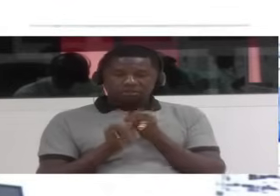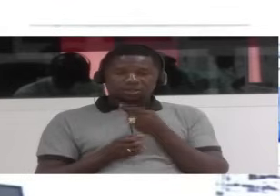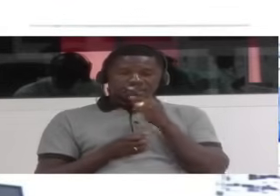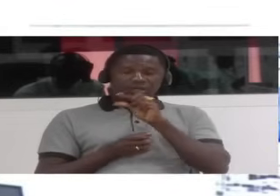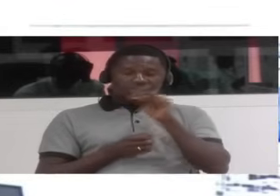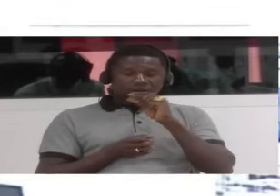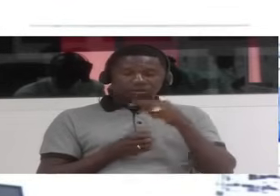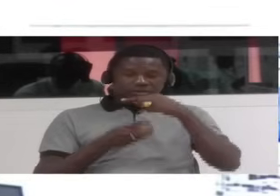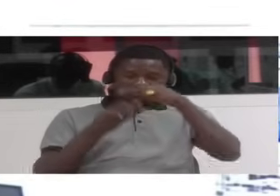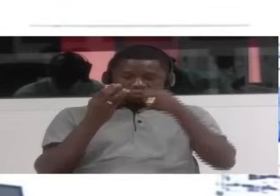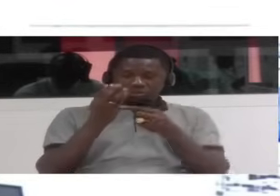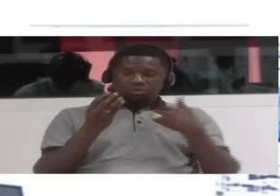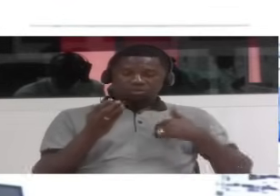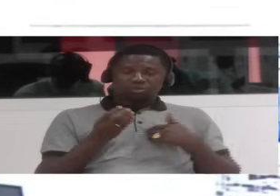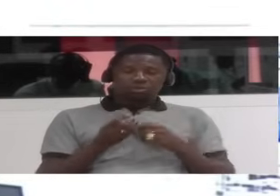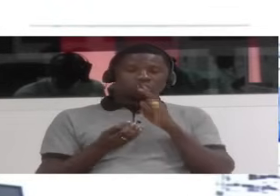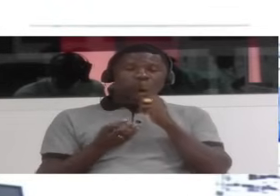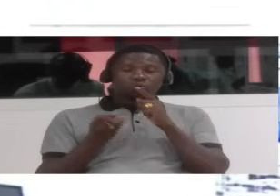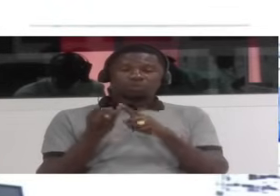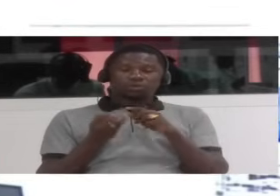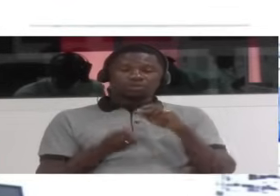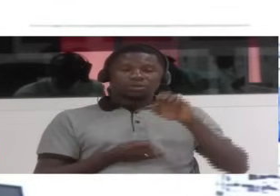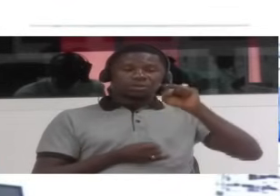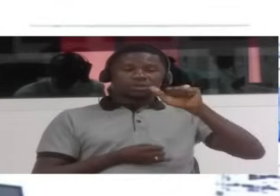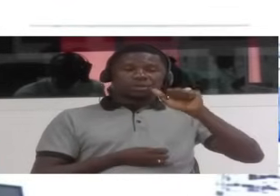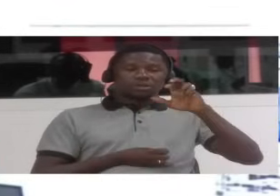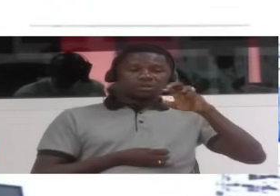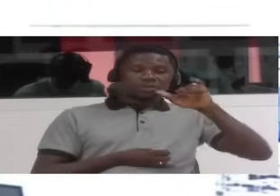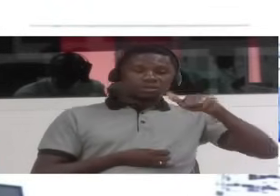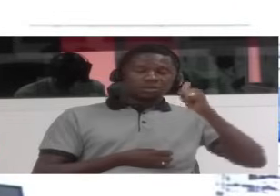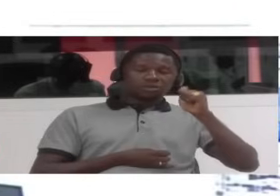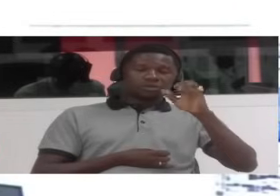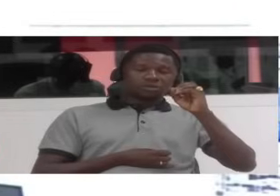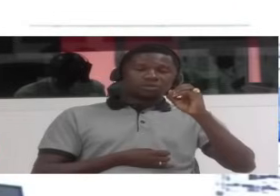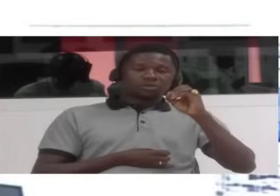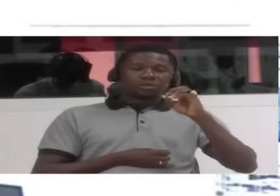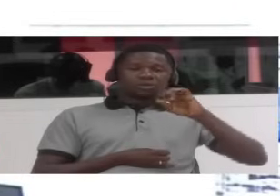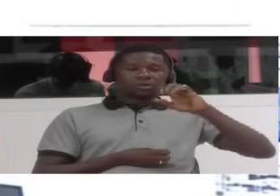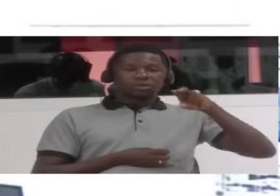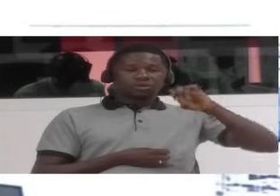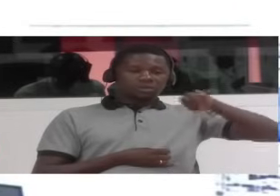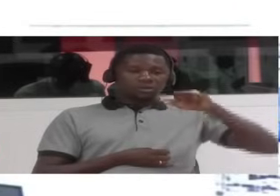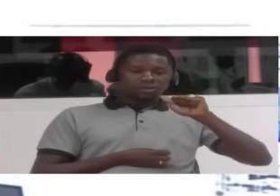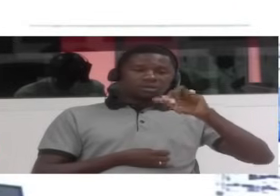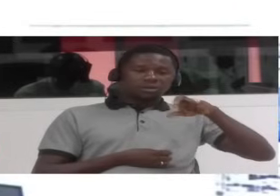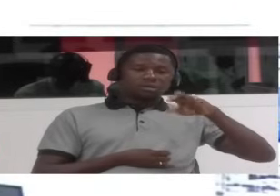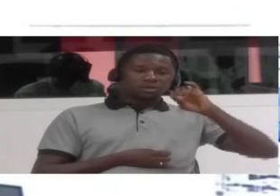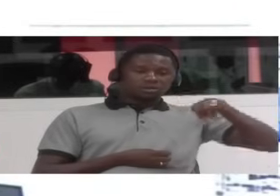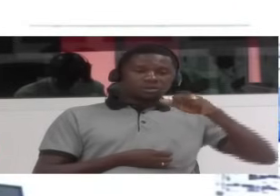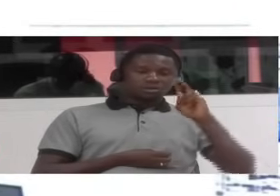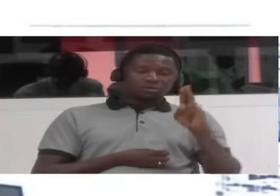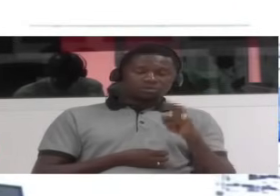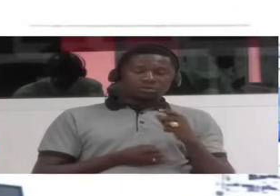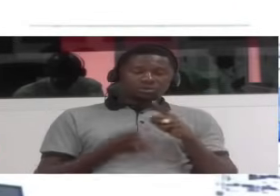were the personnel he named? He named Sajo Jaju, Lieutenant Colonel Sajo Jaju. He named